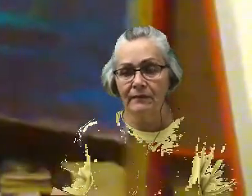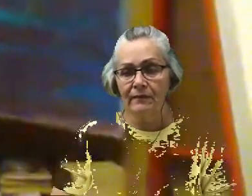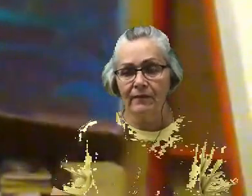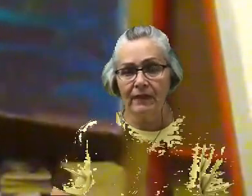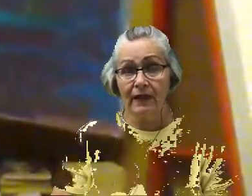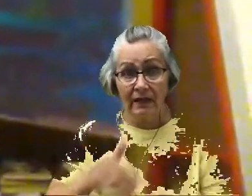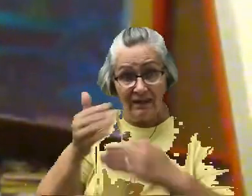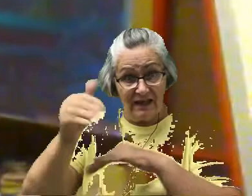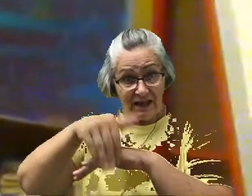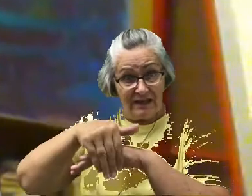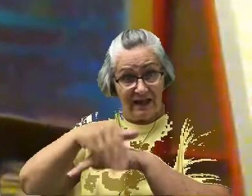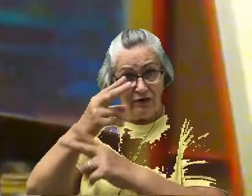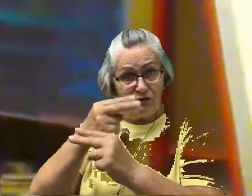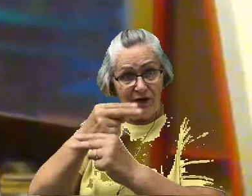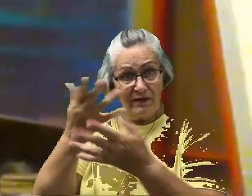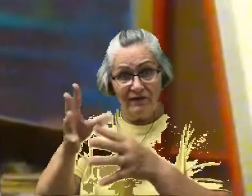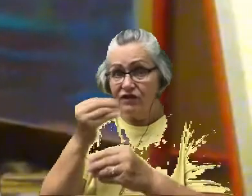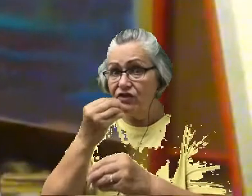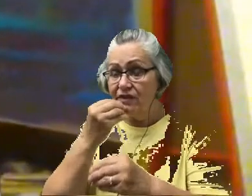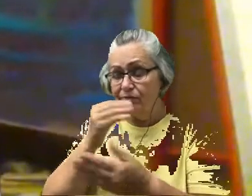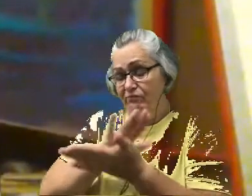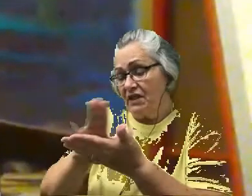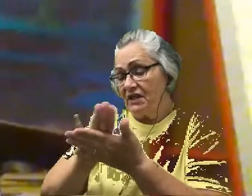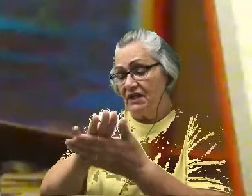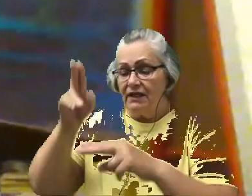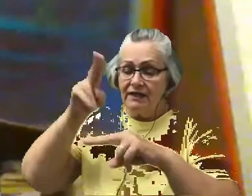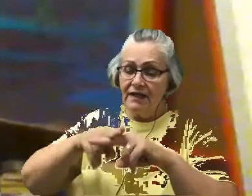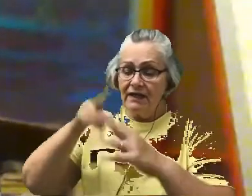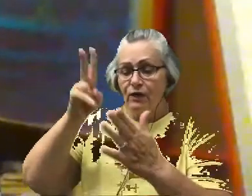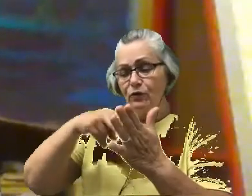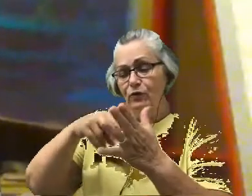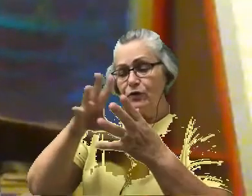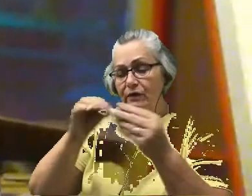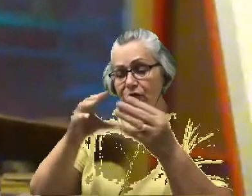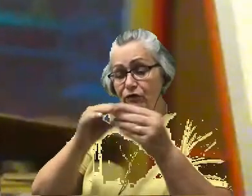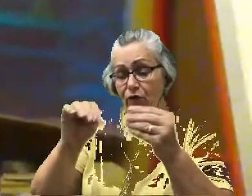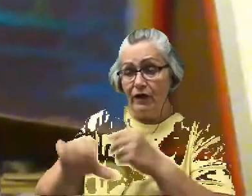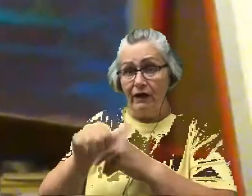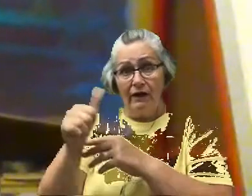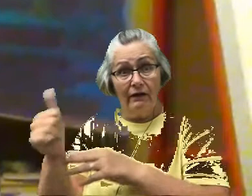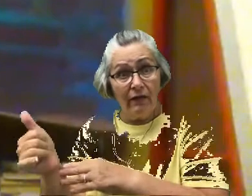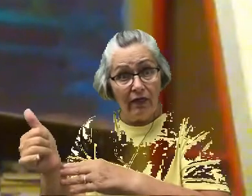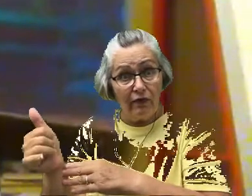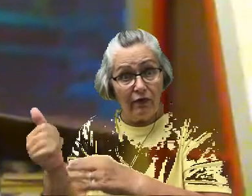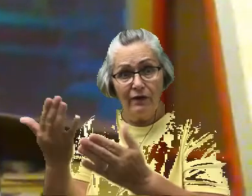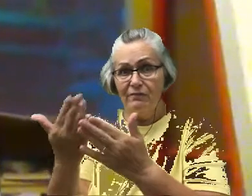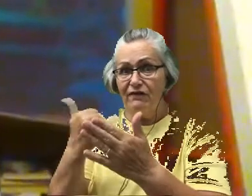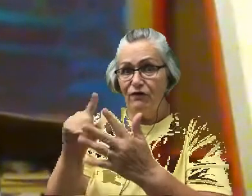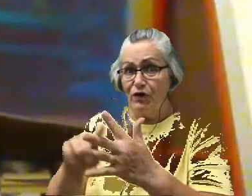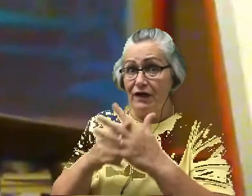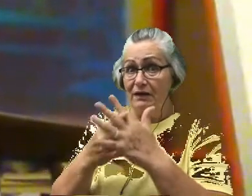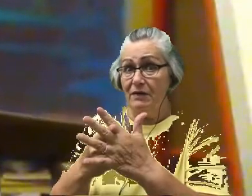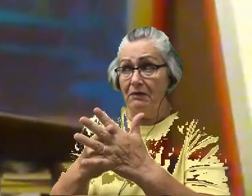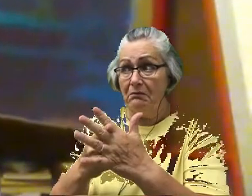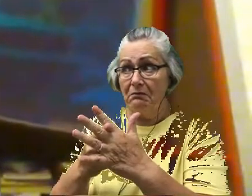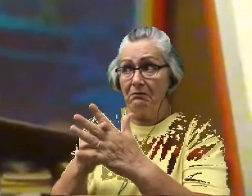The next evening, Rabbit finished dinner, tidied up, and sat down to read himself another story. But before he could begin, there was